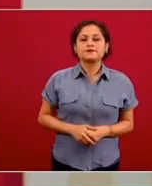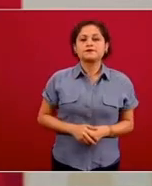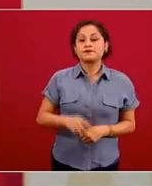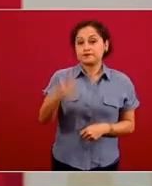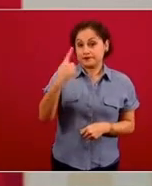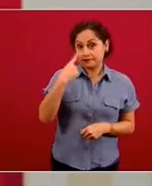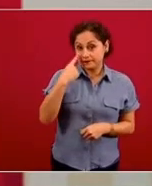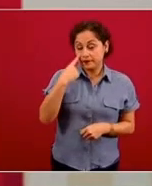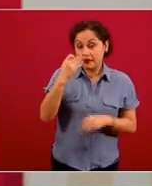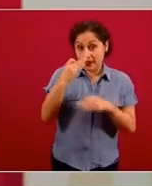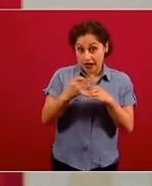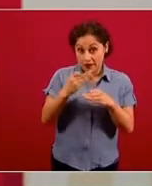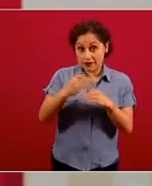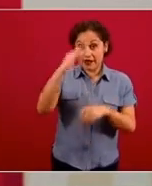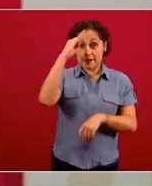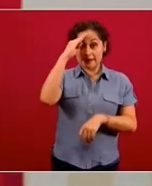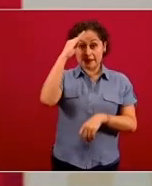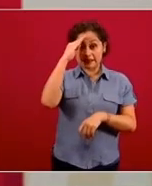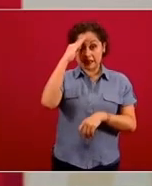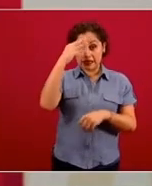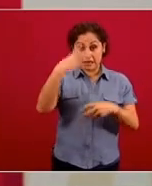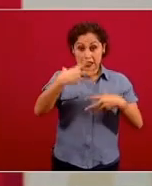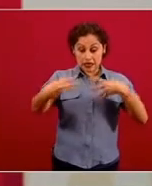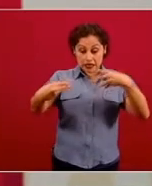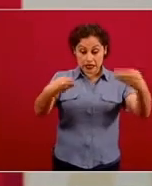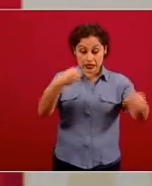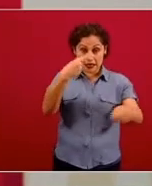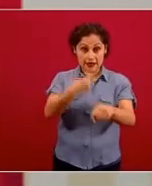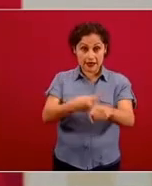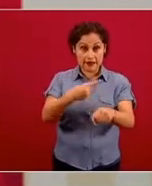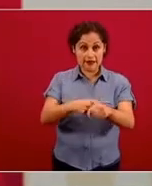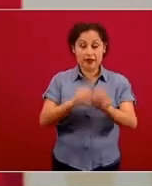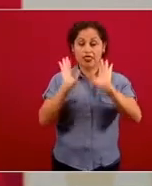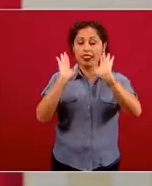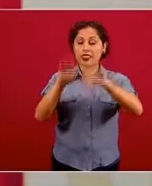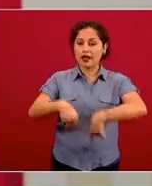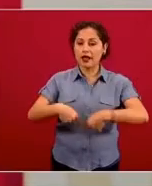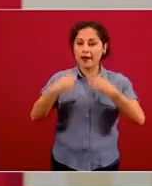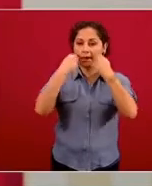again. We cannot minimize this pandemic.